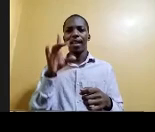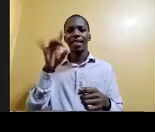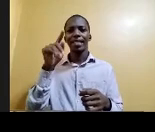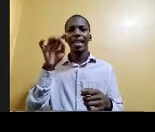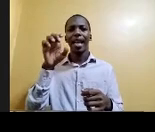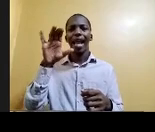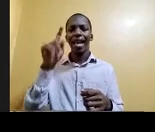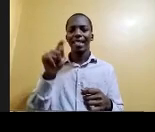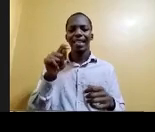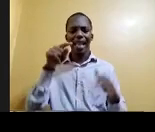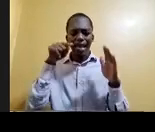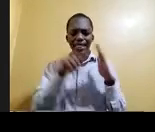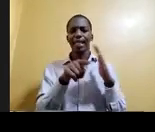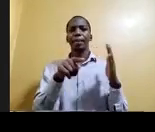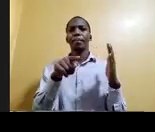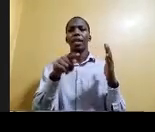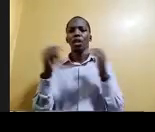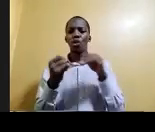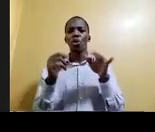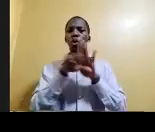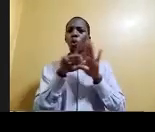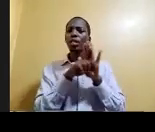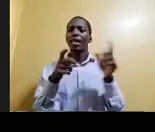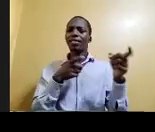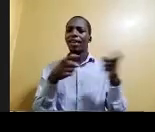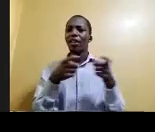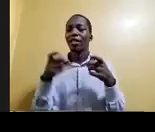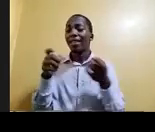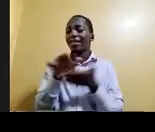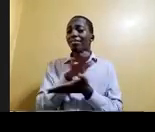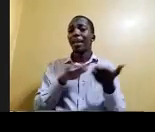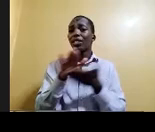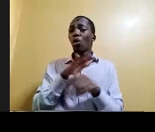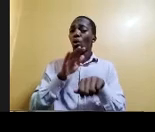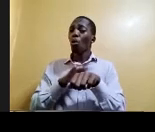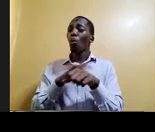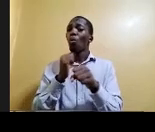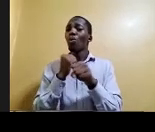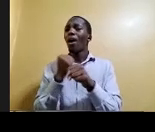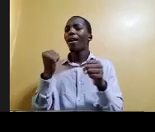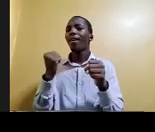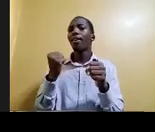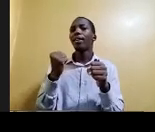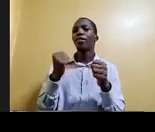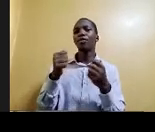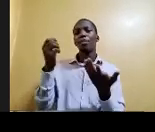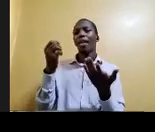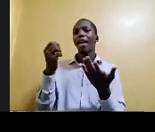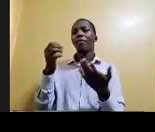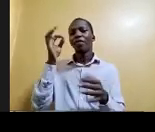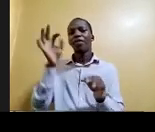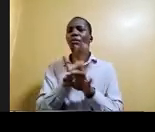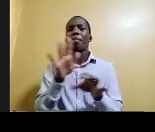upstream new rules and regulations. And like I said, it's based on good work done by COLACP with the Fit for Market Sanitary and